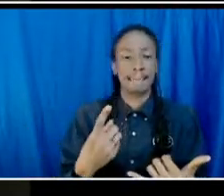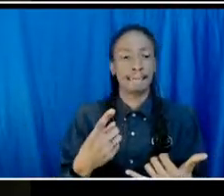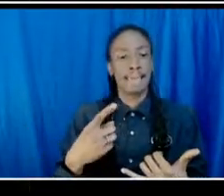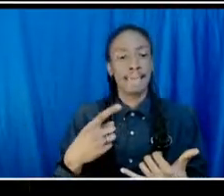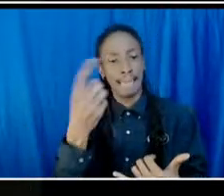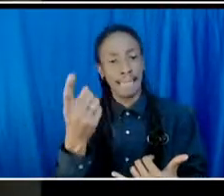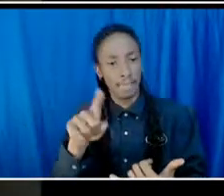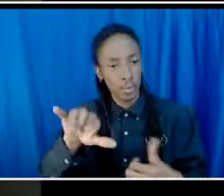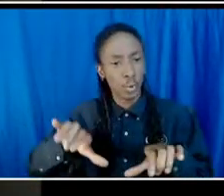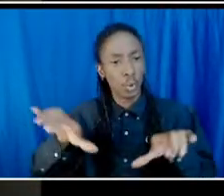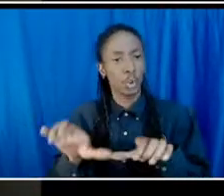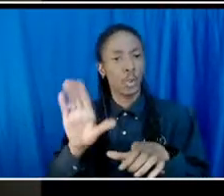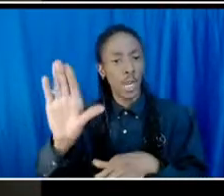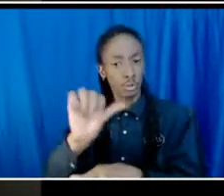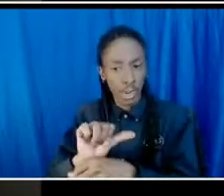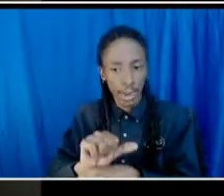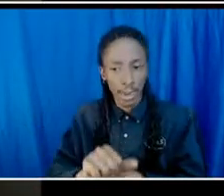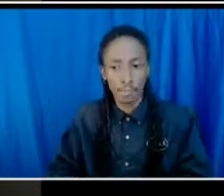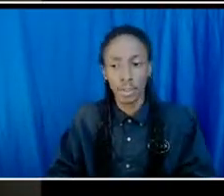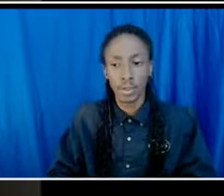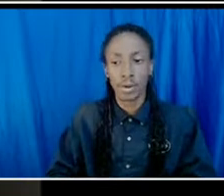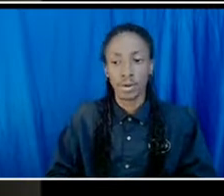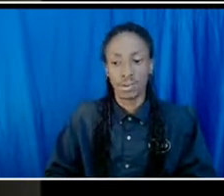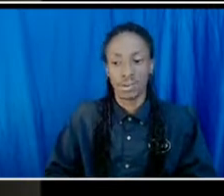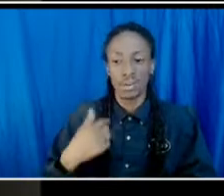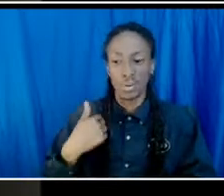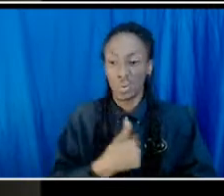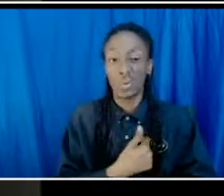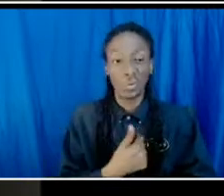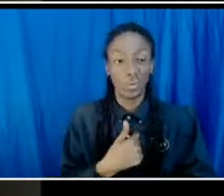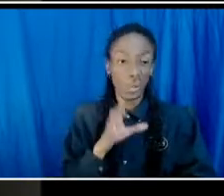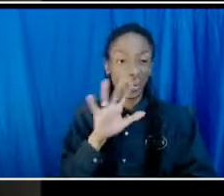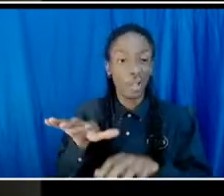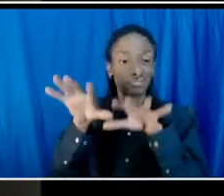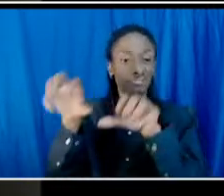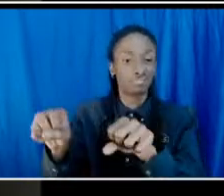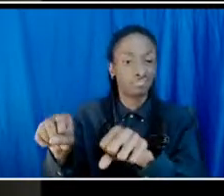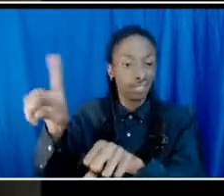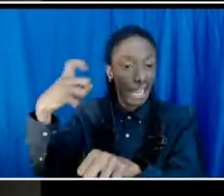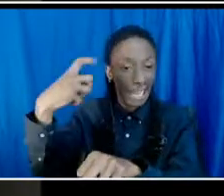job. They're going to take the Capitol.